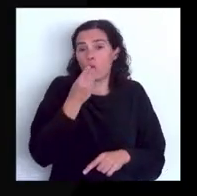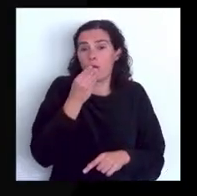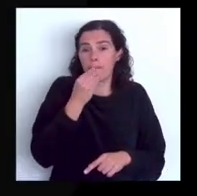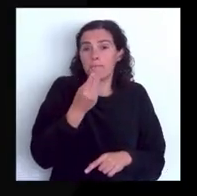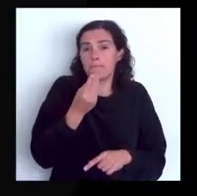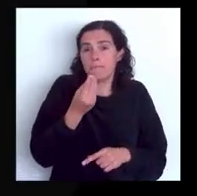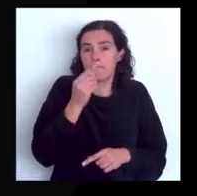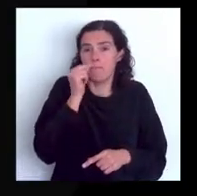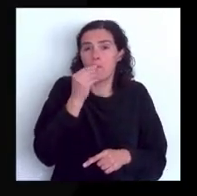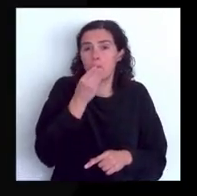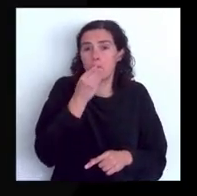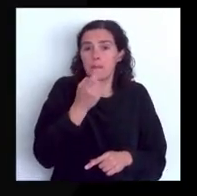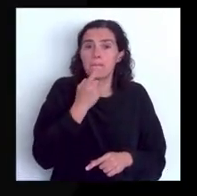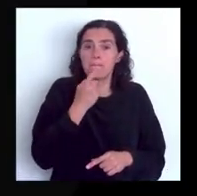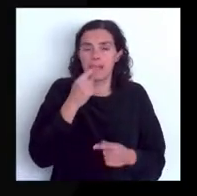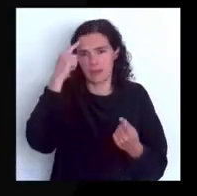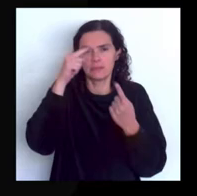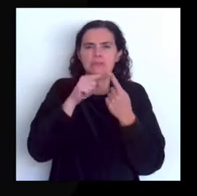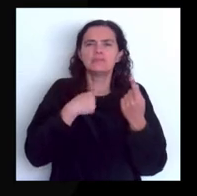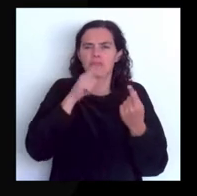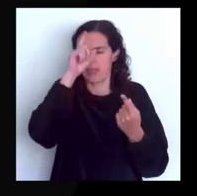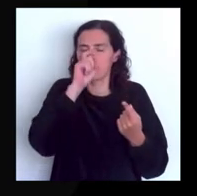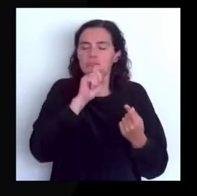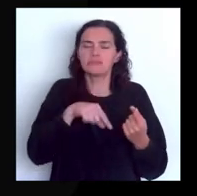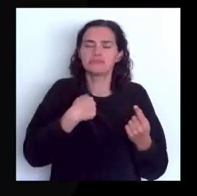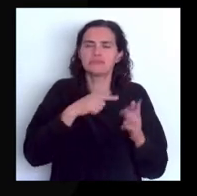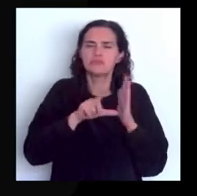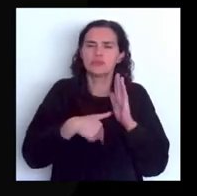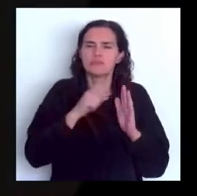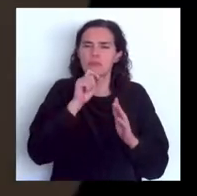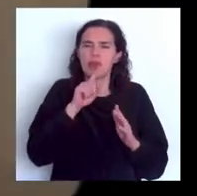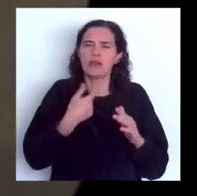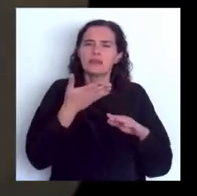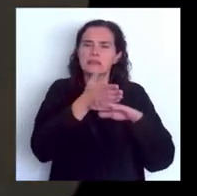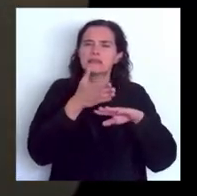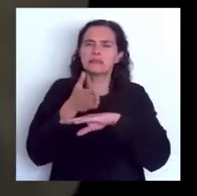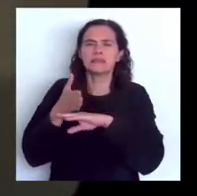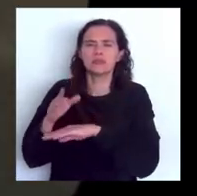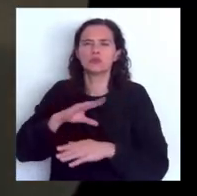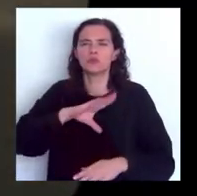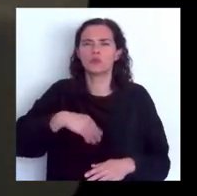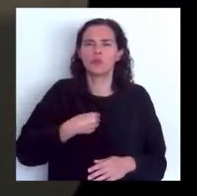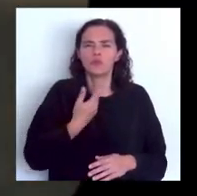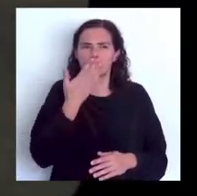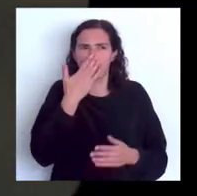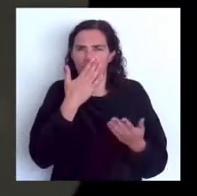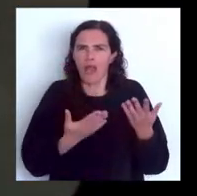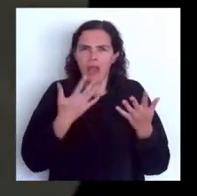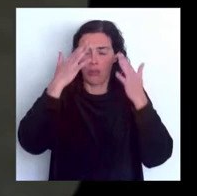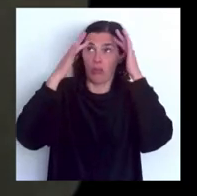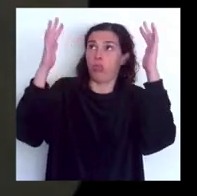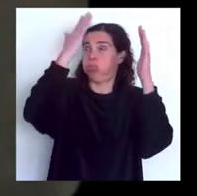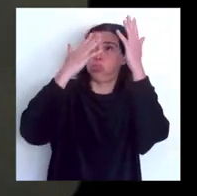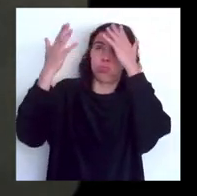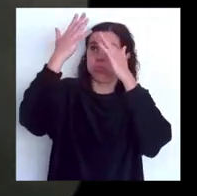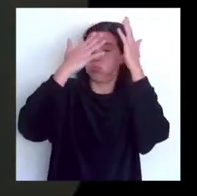eating stones to record, project, give us access to a world which is almost